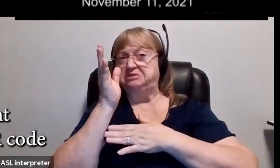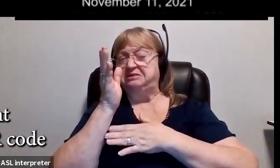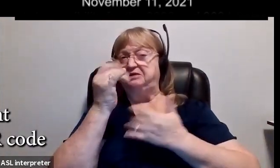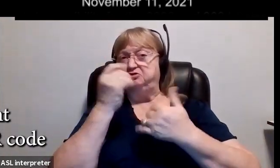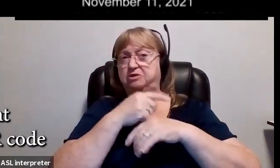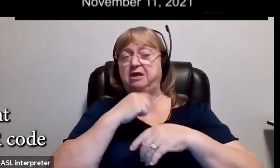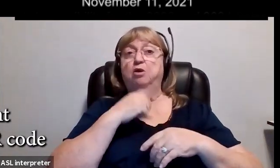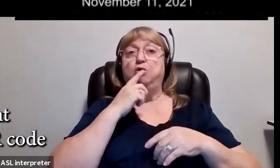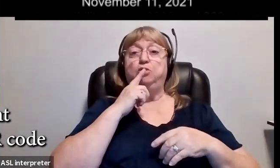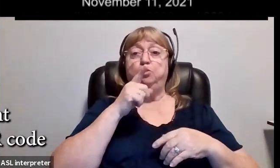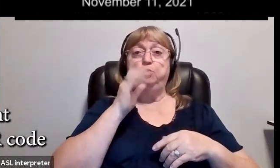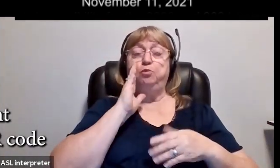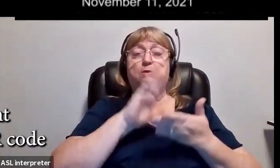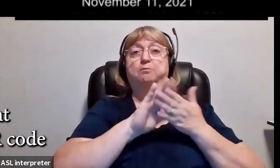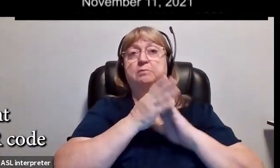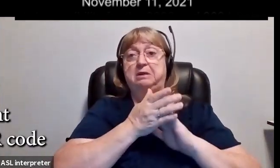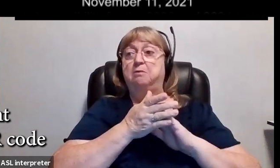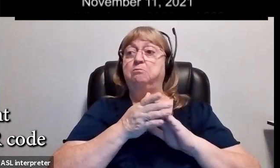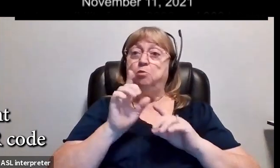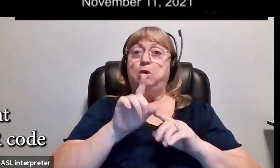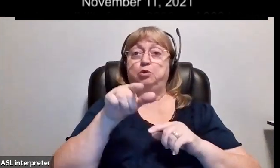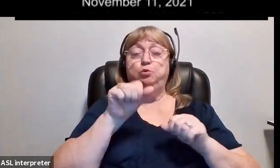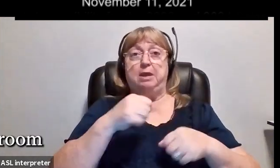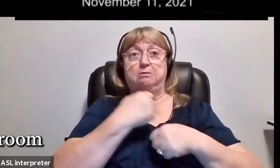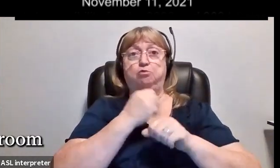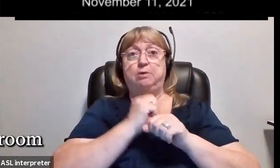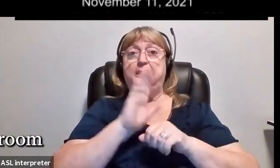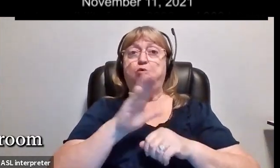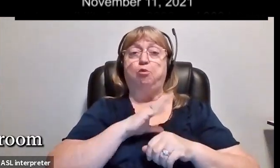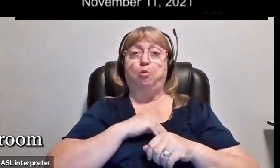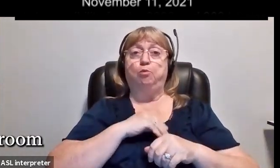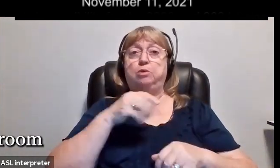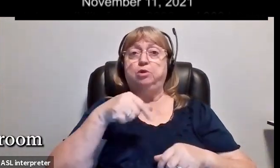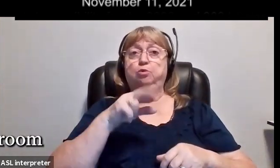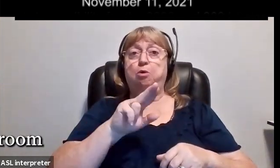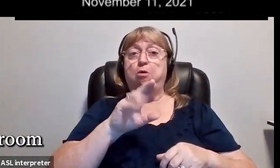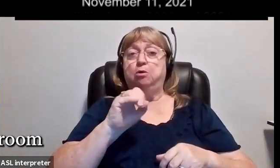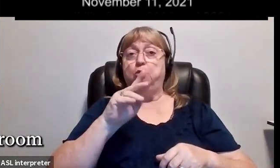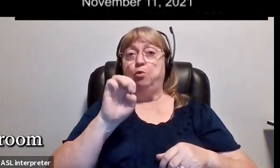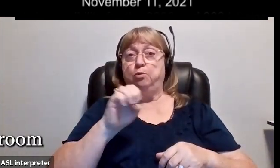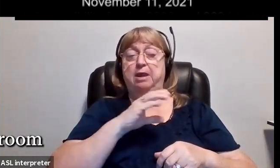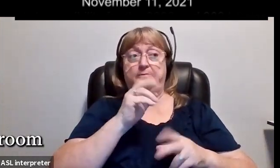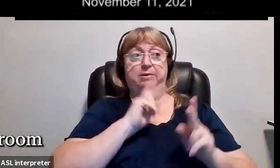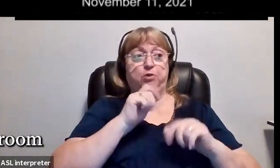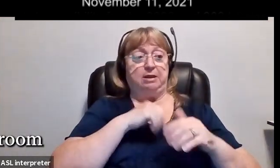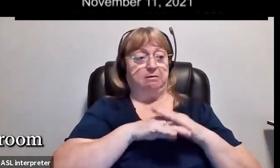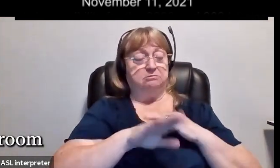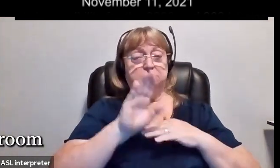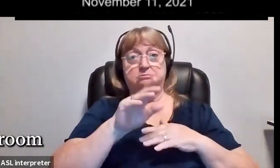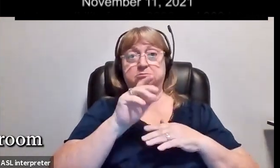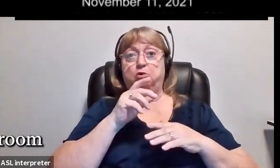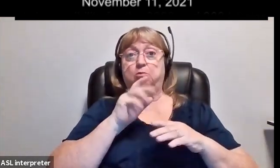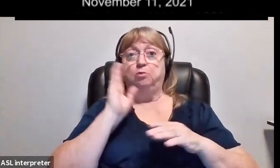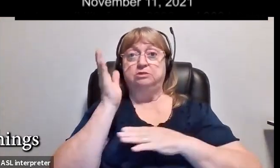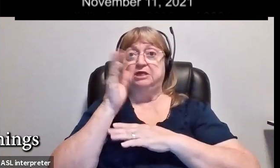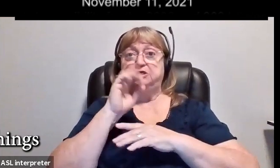get you to the point where you have created your own QR code and people are able to access the presentation as they come into